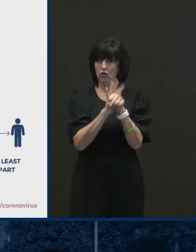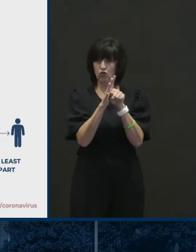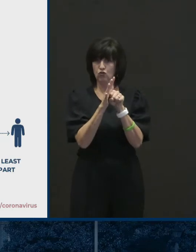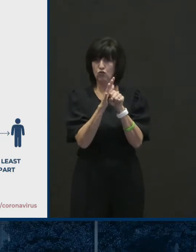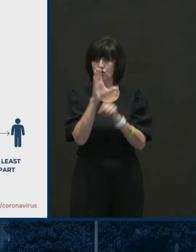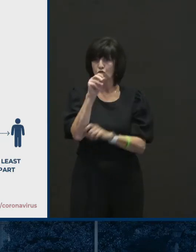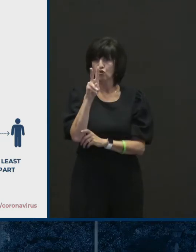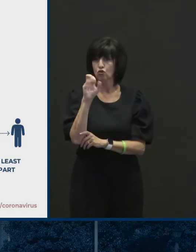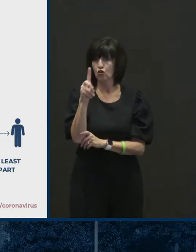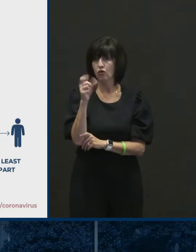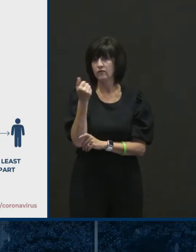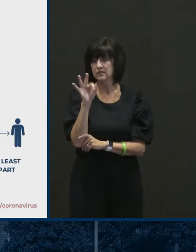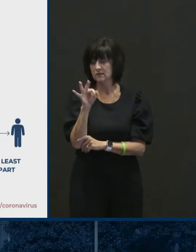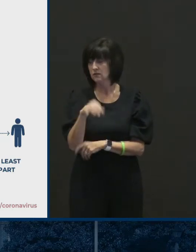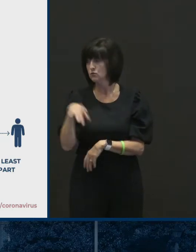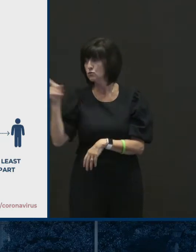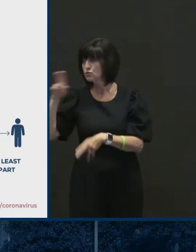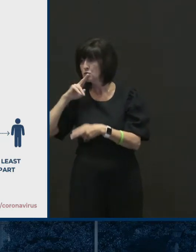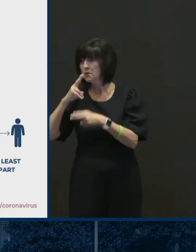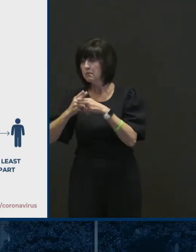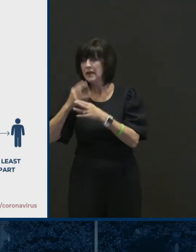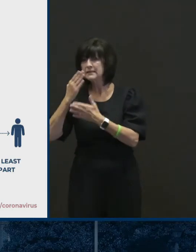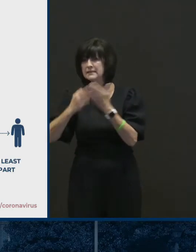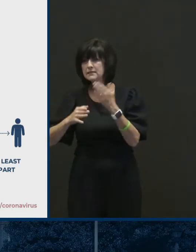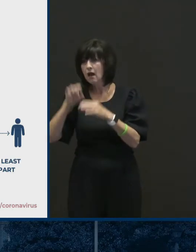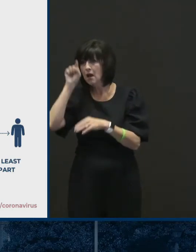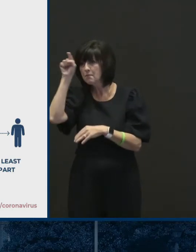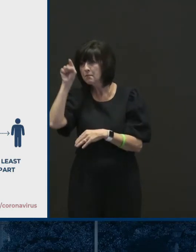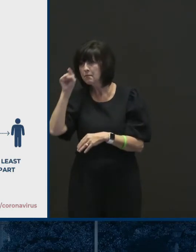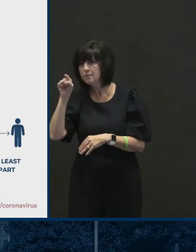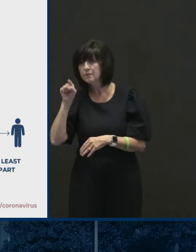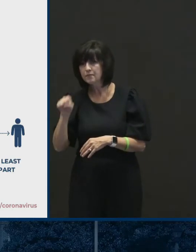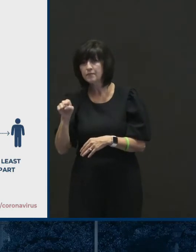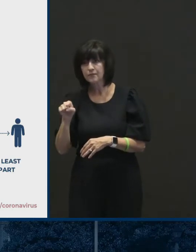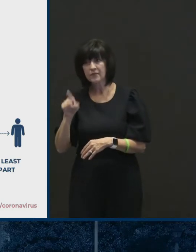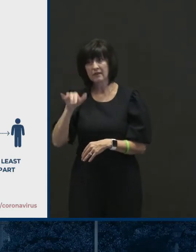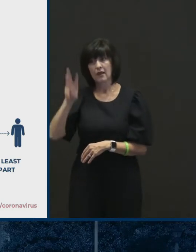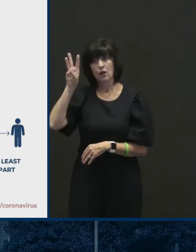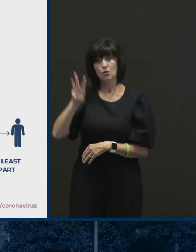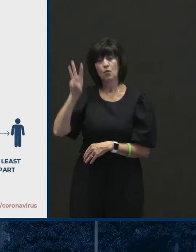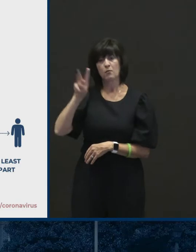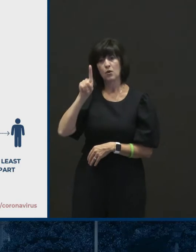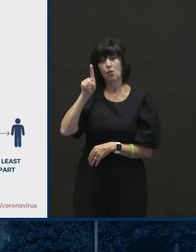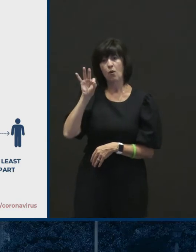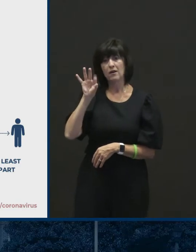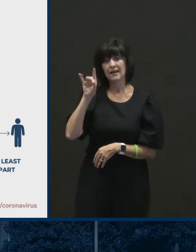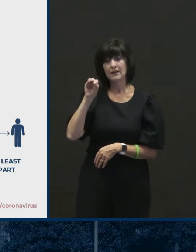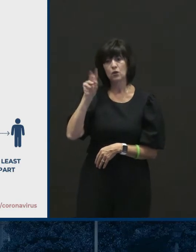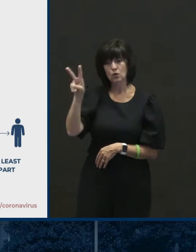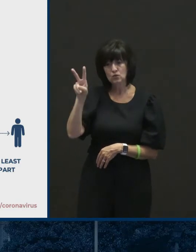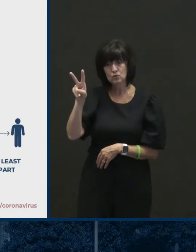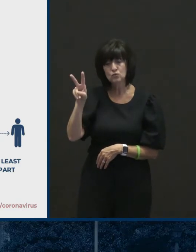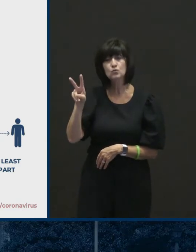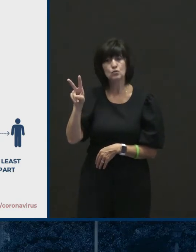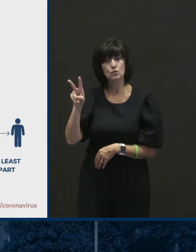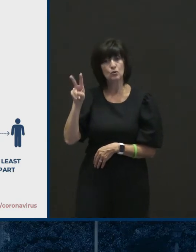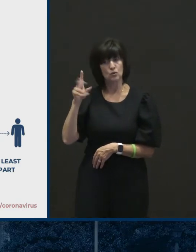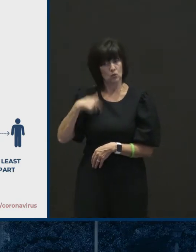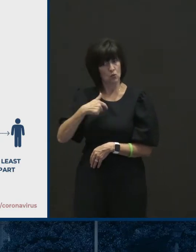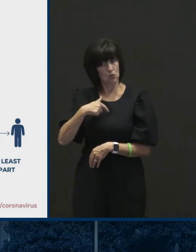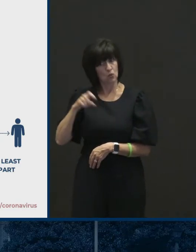of the outbreak areas, City of Wilmington 19802, that's my home territory. We need to step up to the